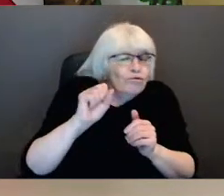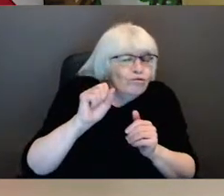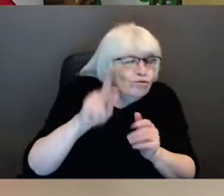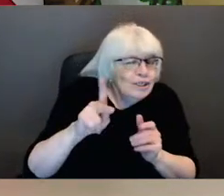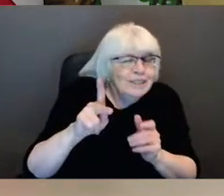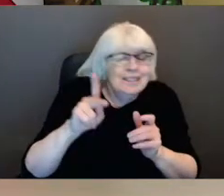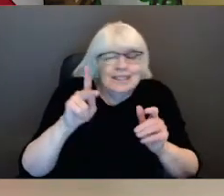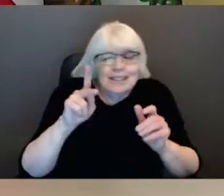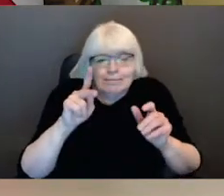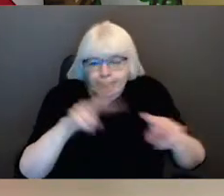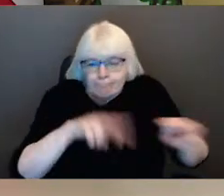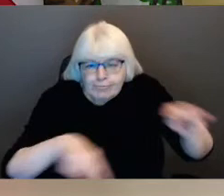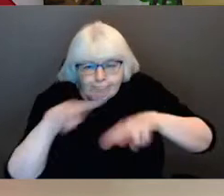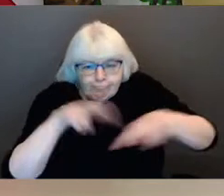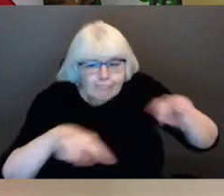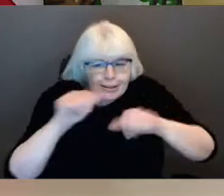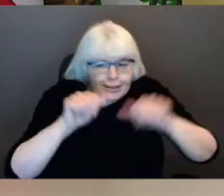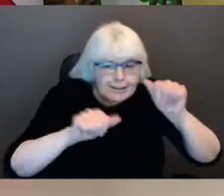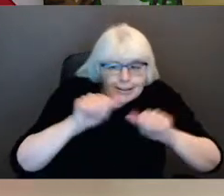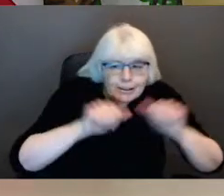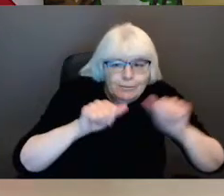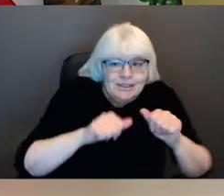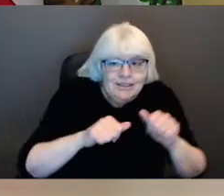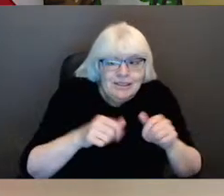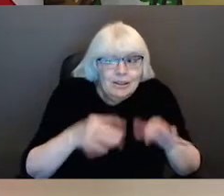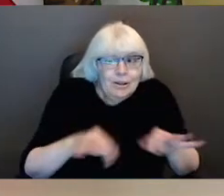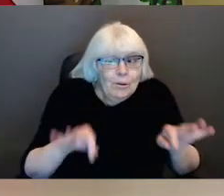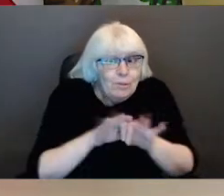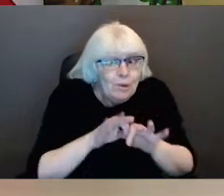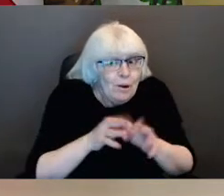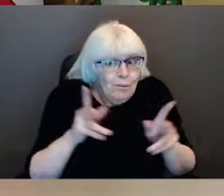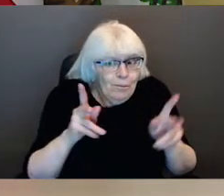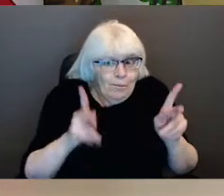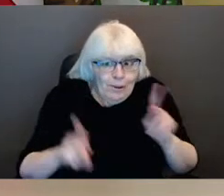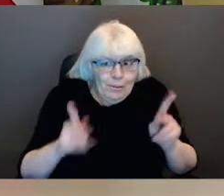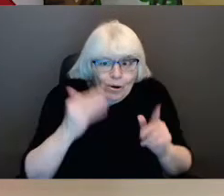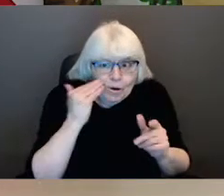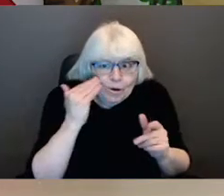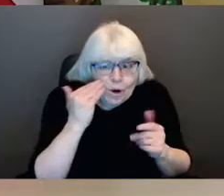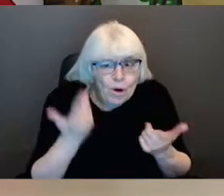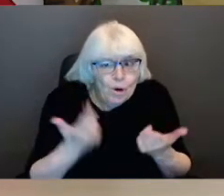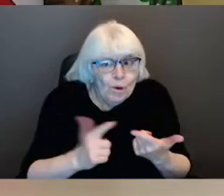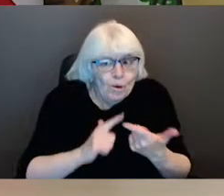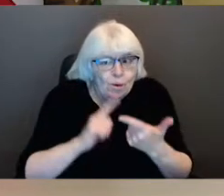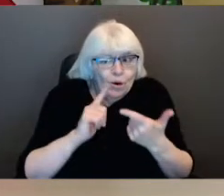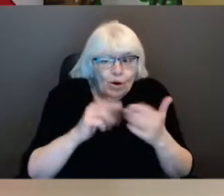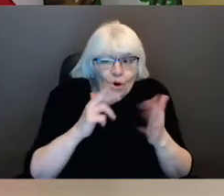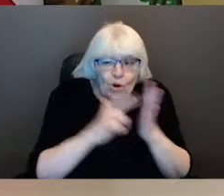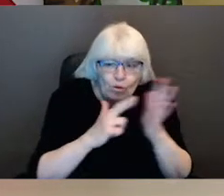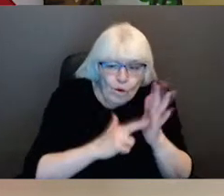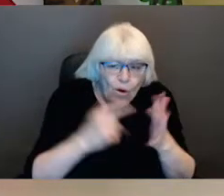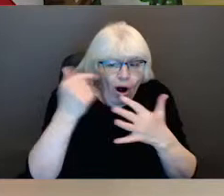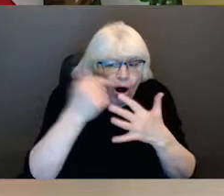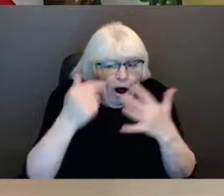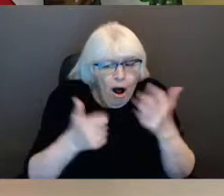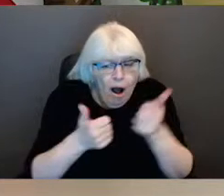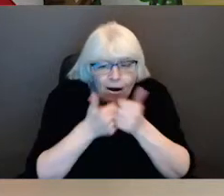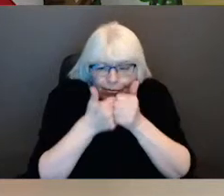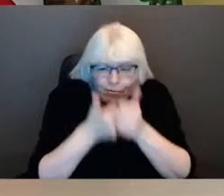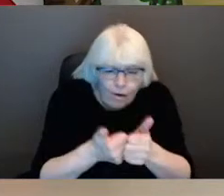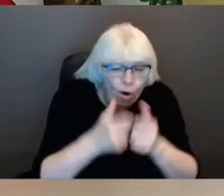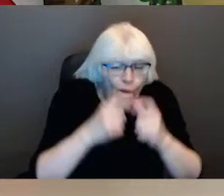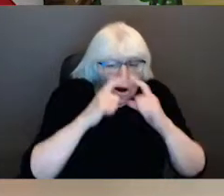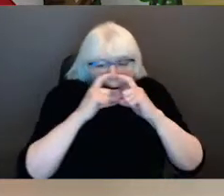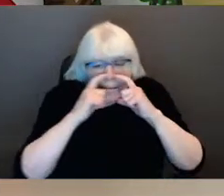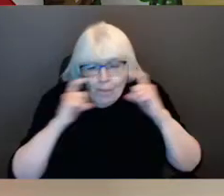trying to make sure people are aware. There's multiple layers of protection and in place, but that a single case